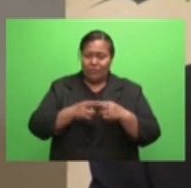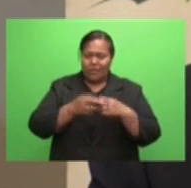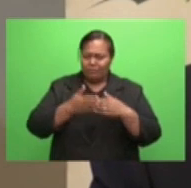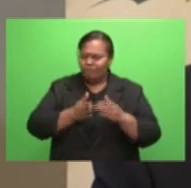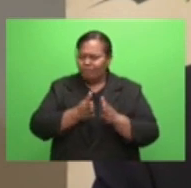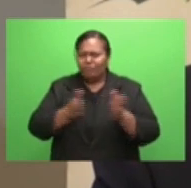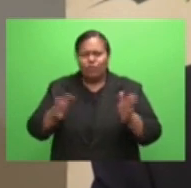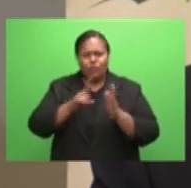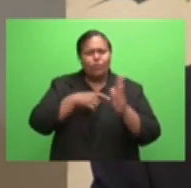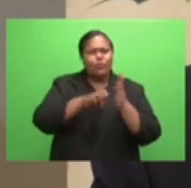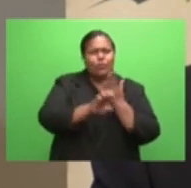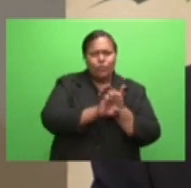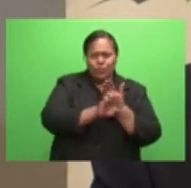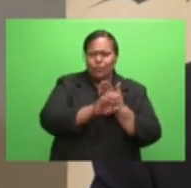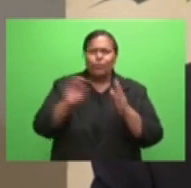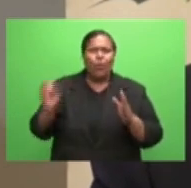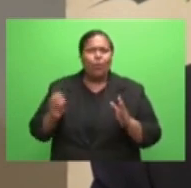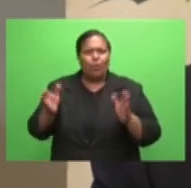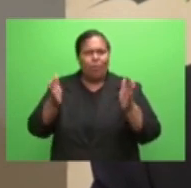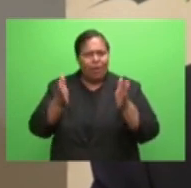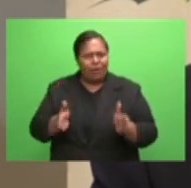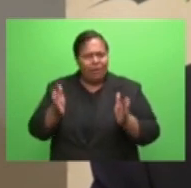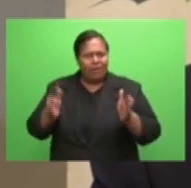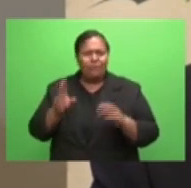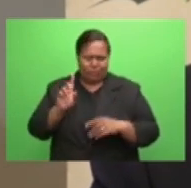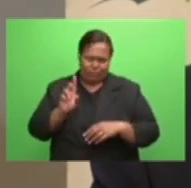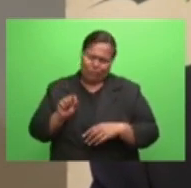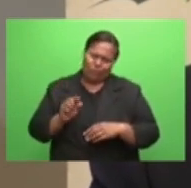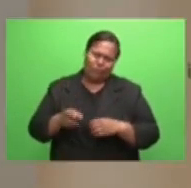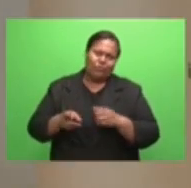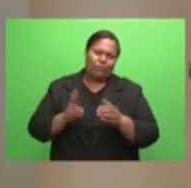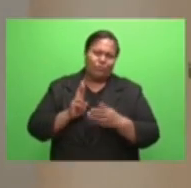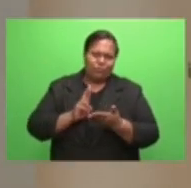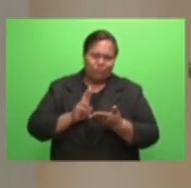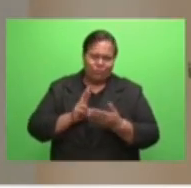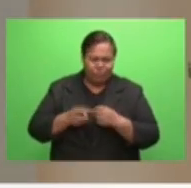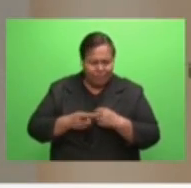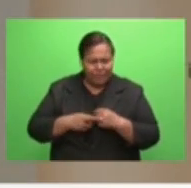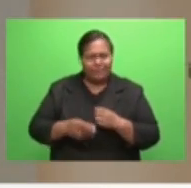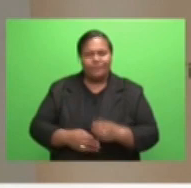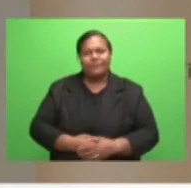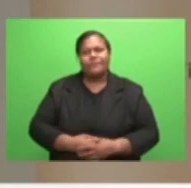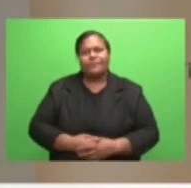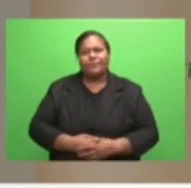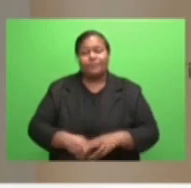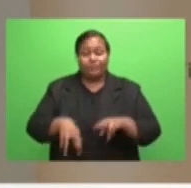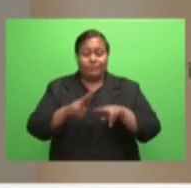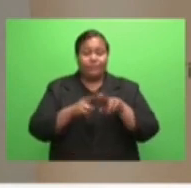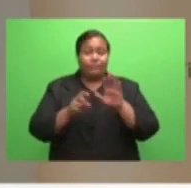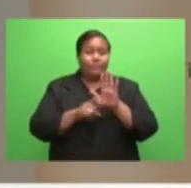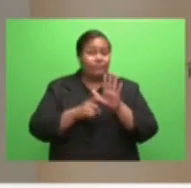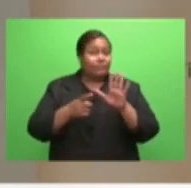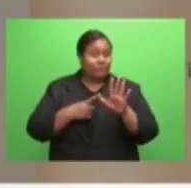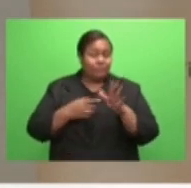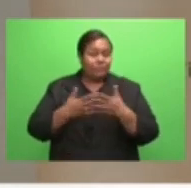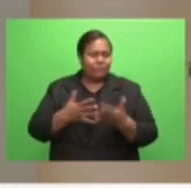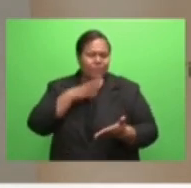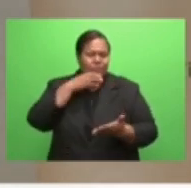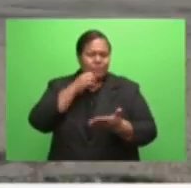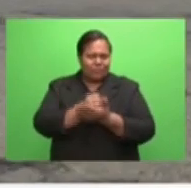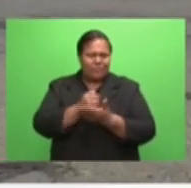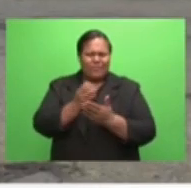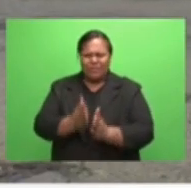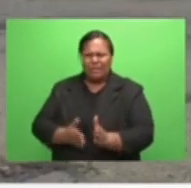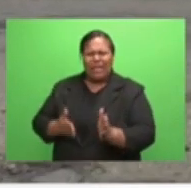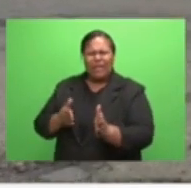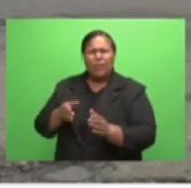year, rather than try and do it through the winter, which is basically a waste of time and money. The FRA confirms that delays in roadwork in most parts